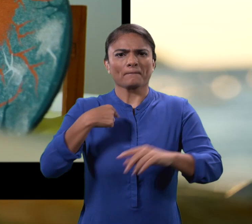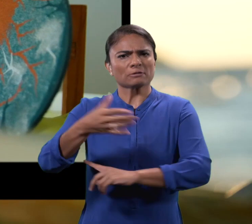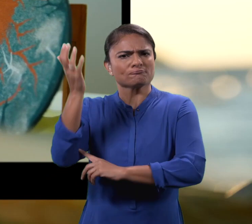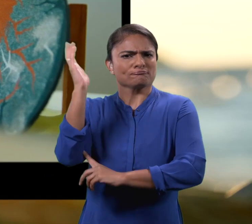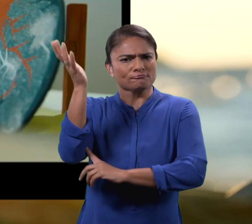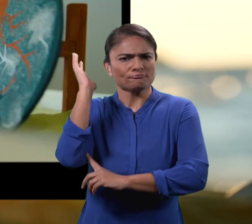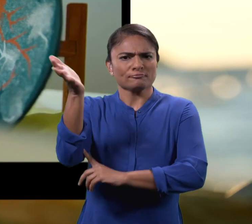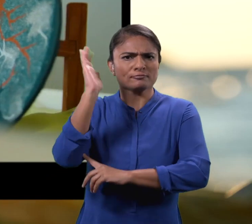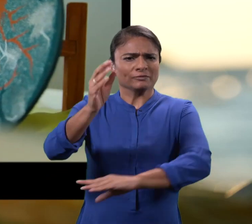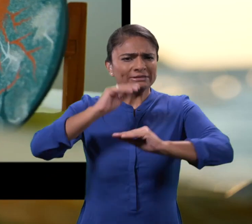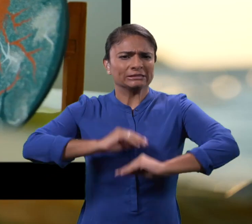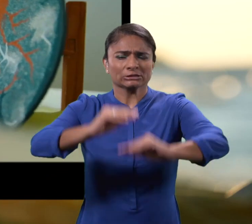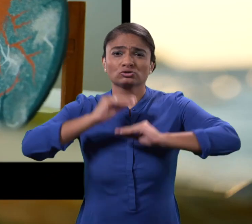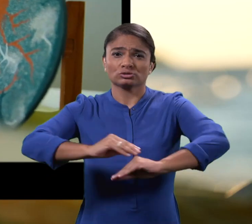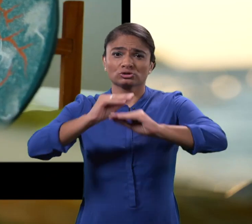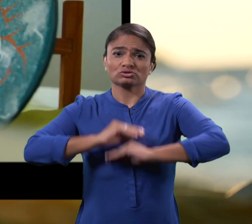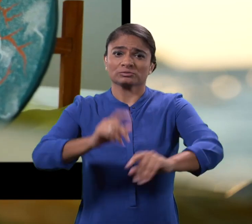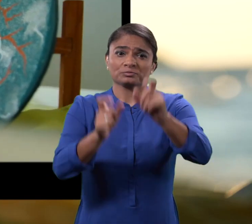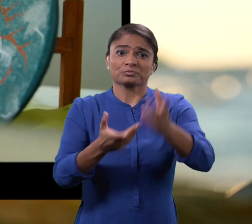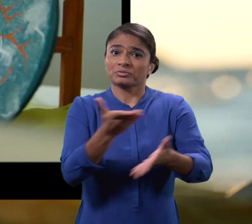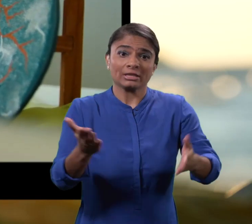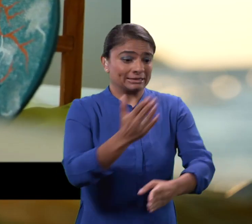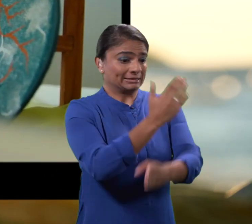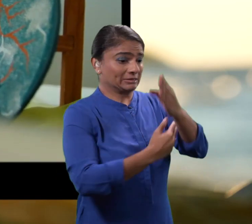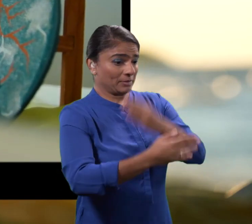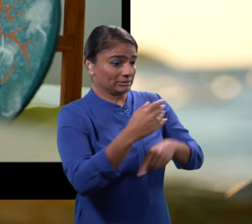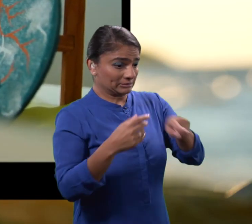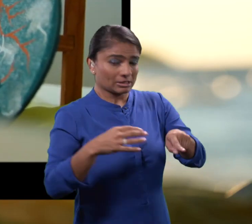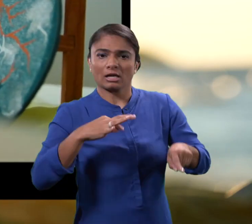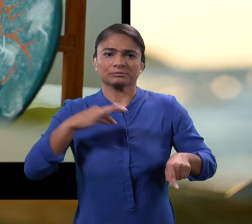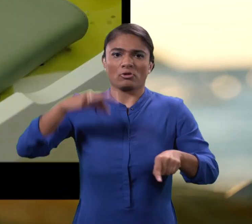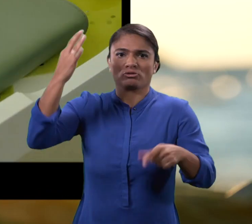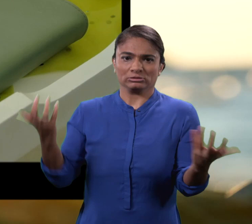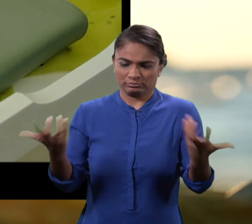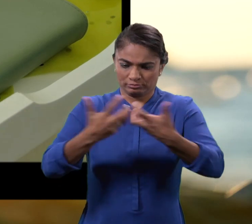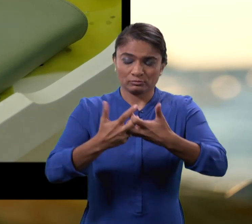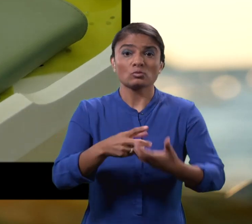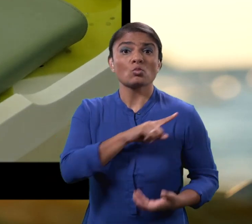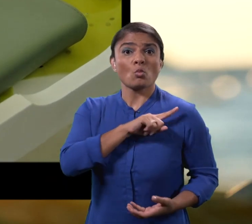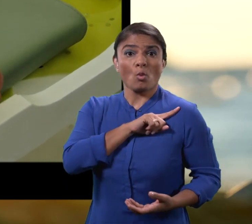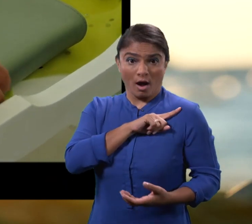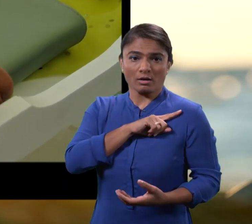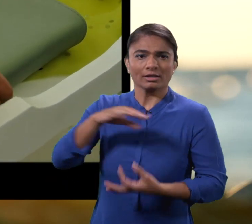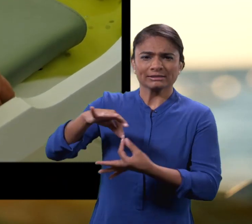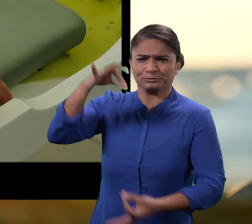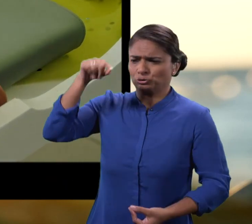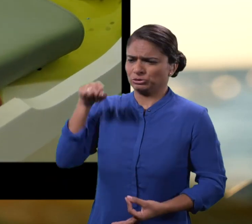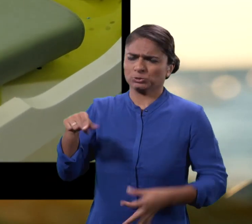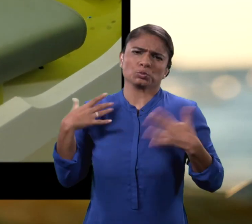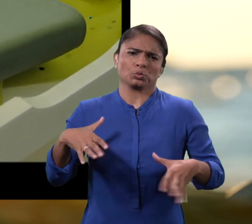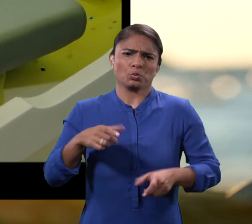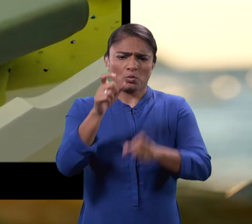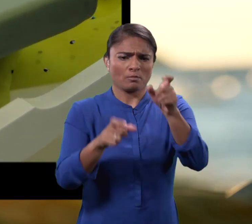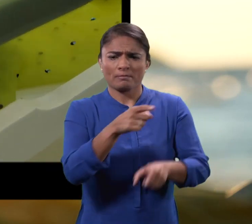do a lecture in one of our programs is disability and spirituality, because spirituality has